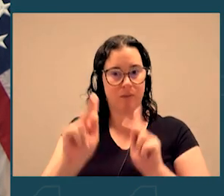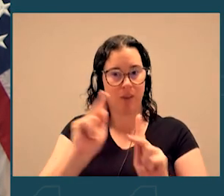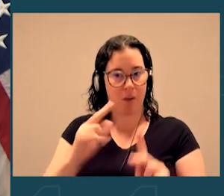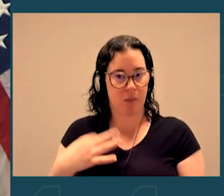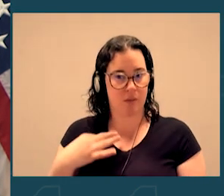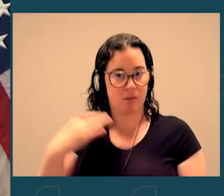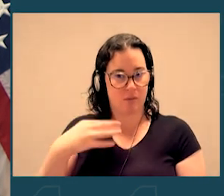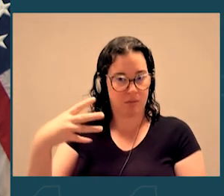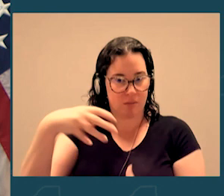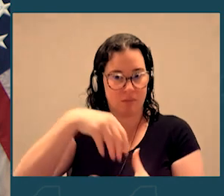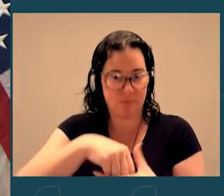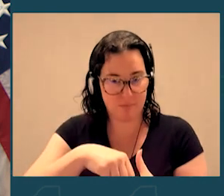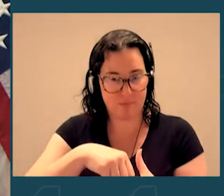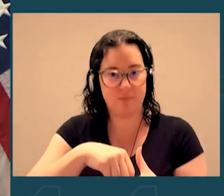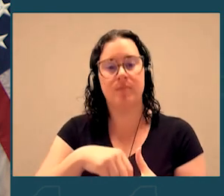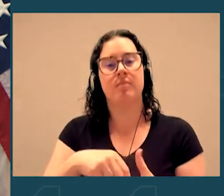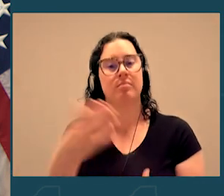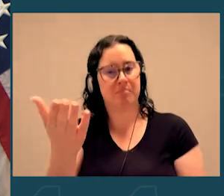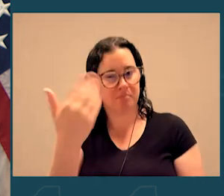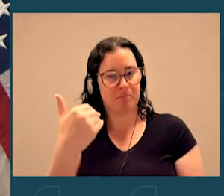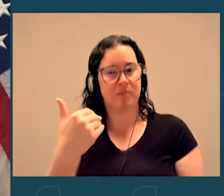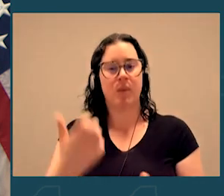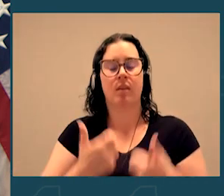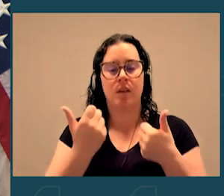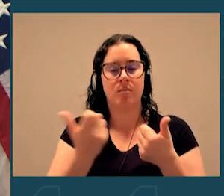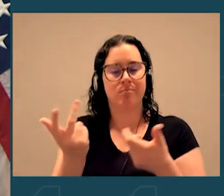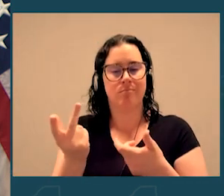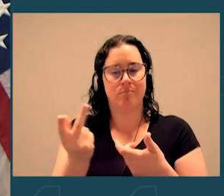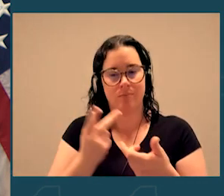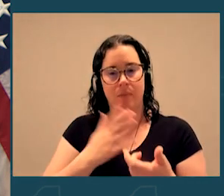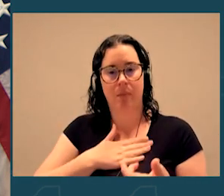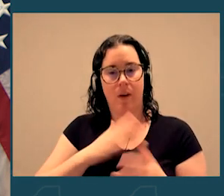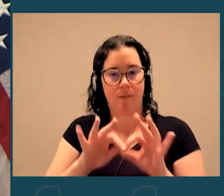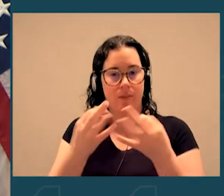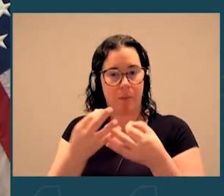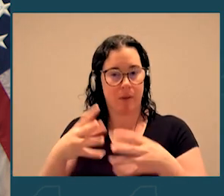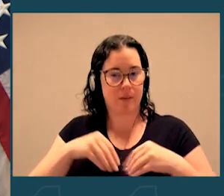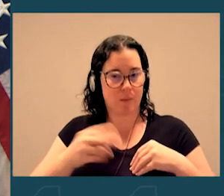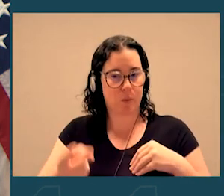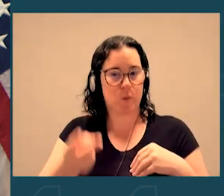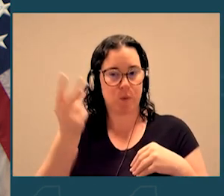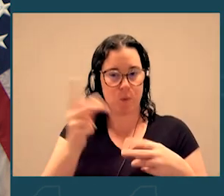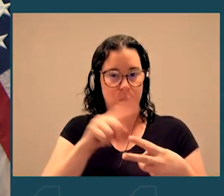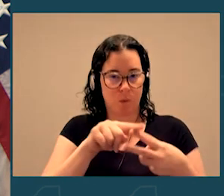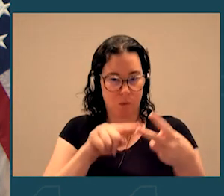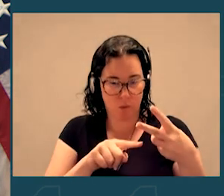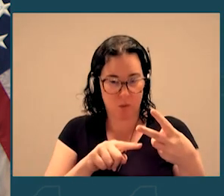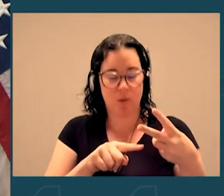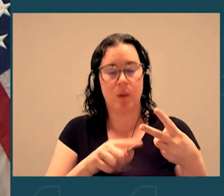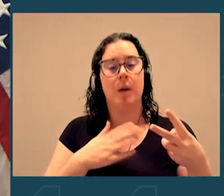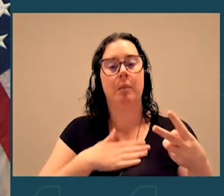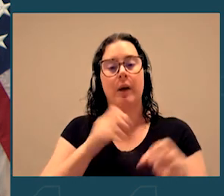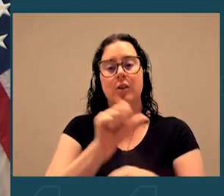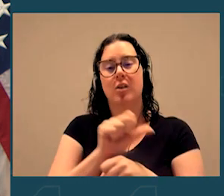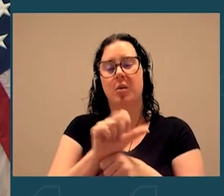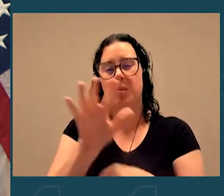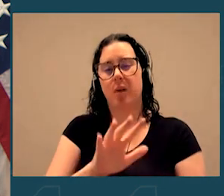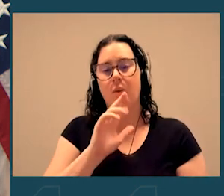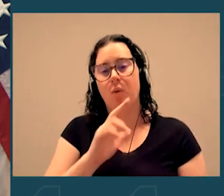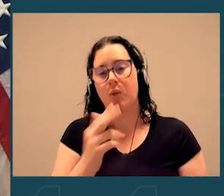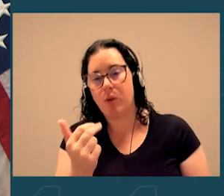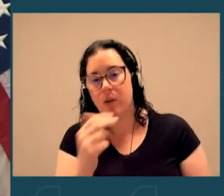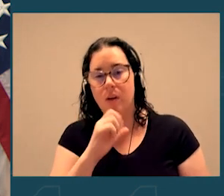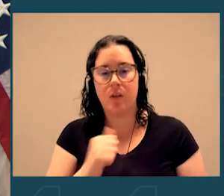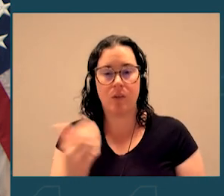Melanie and Roger. And our job, and I was probably 13 at the time, 14, was to take Melanie when she'd come stay with us, walk to the village